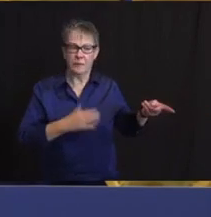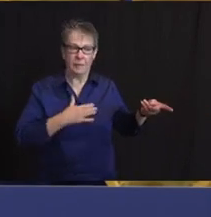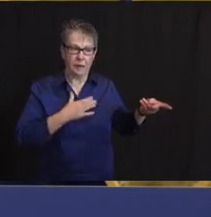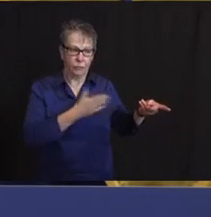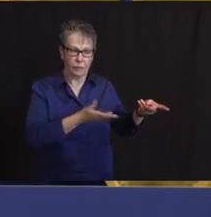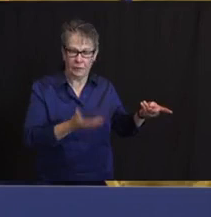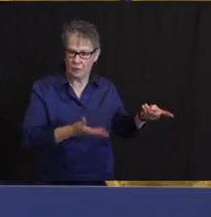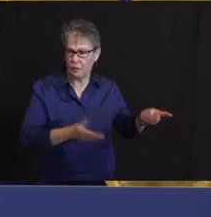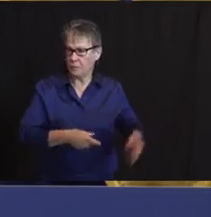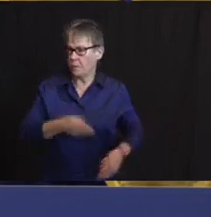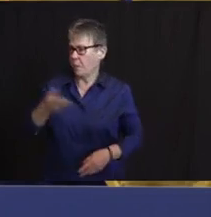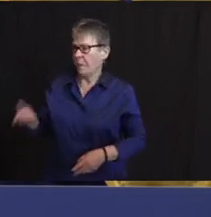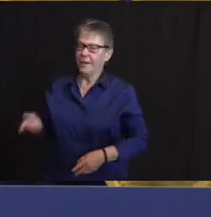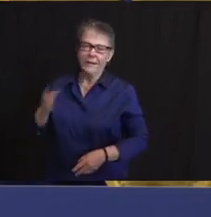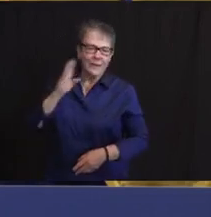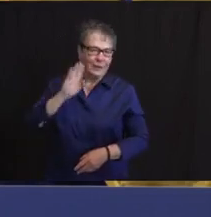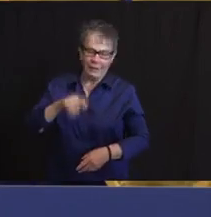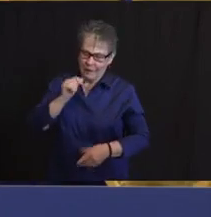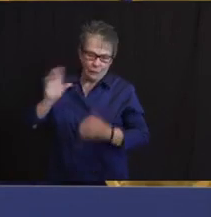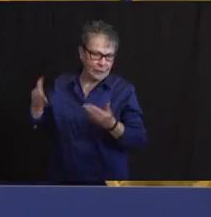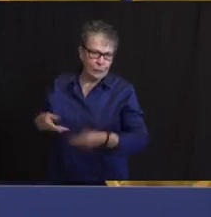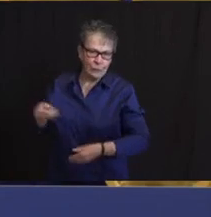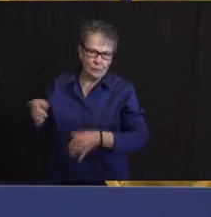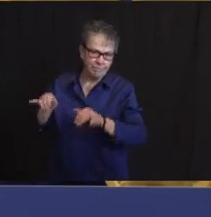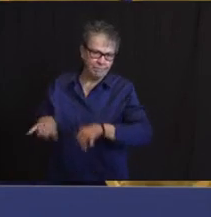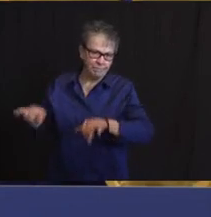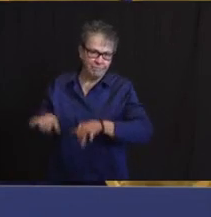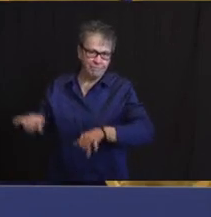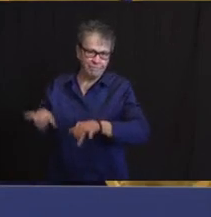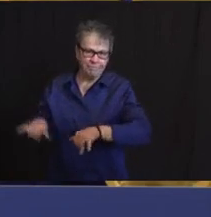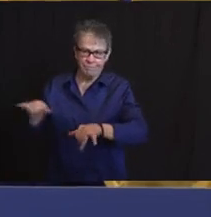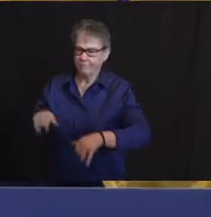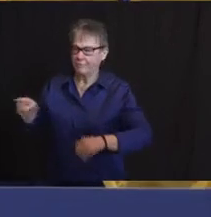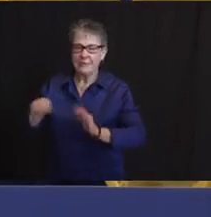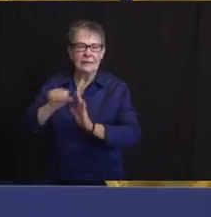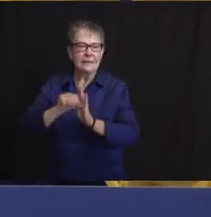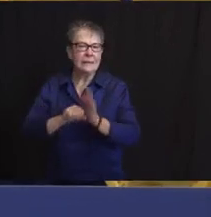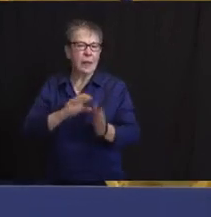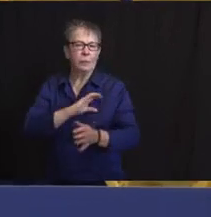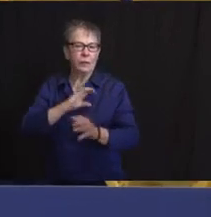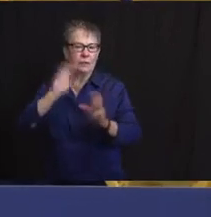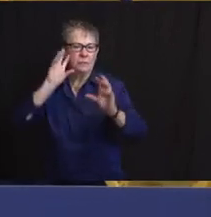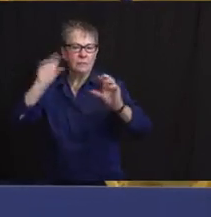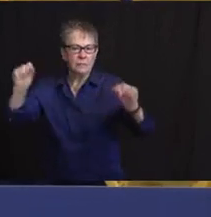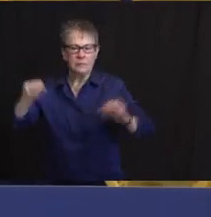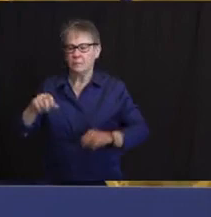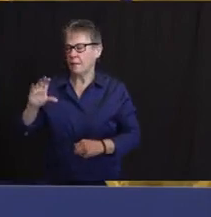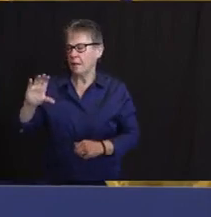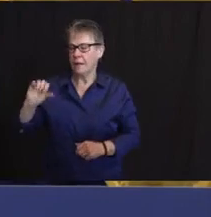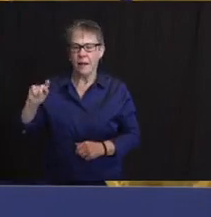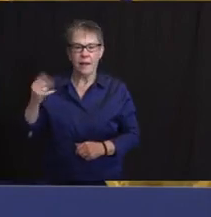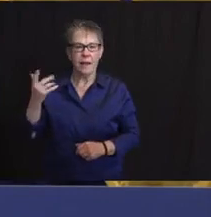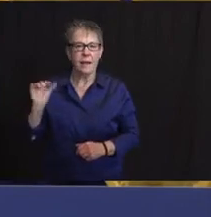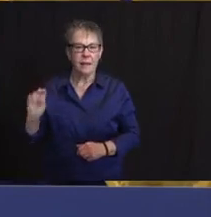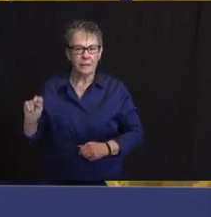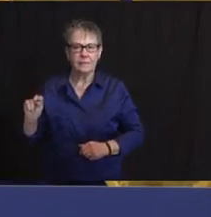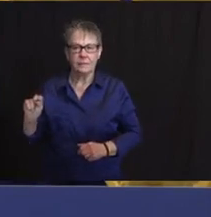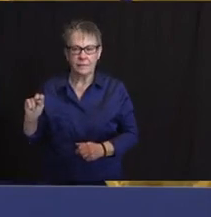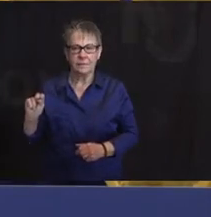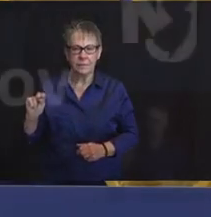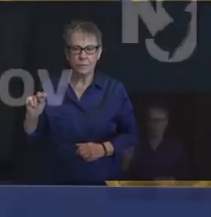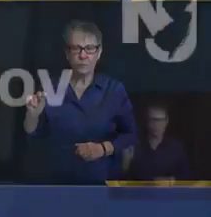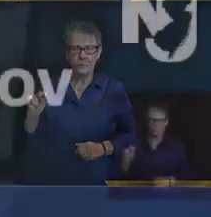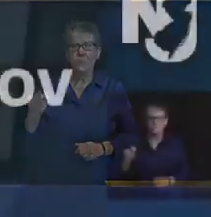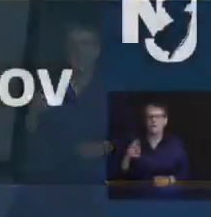no introduction, the Superintendent of the State Police, Colonel Pat Callahan. We have Jared Maples with us, the Director of the Office of Homeland Security and Preparedness, Chief